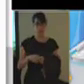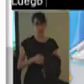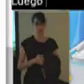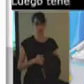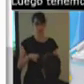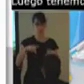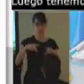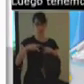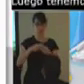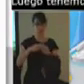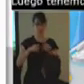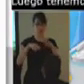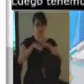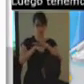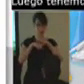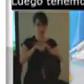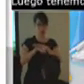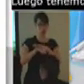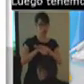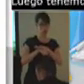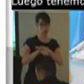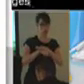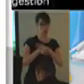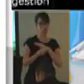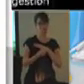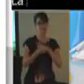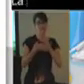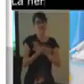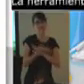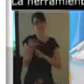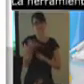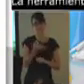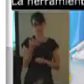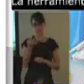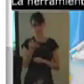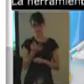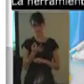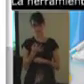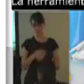have the management tool. The management tool,